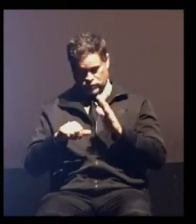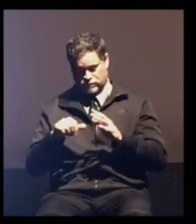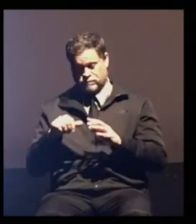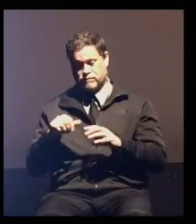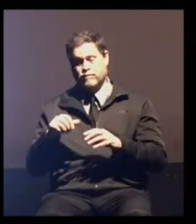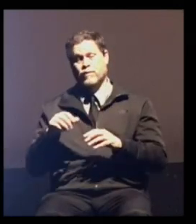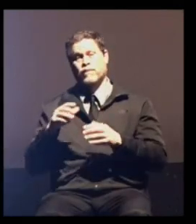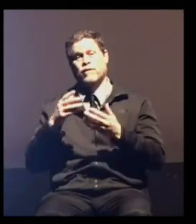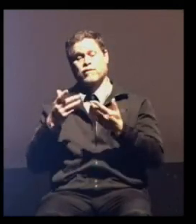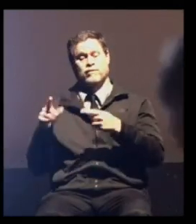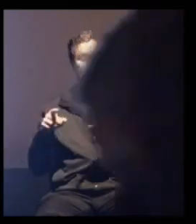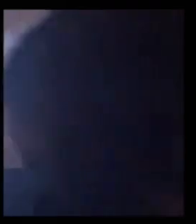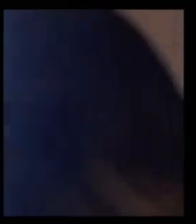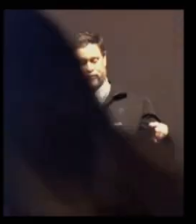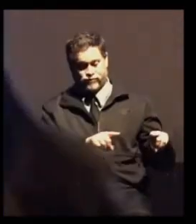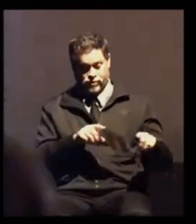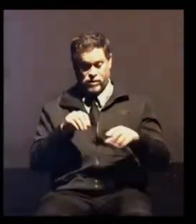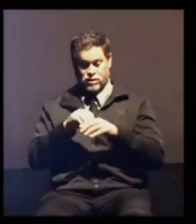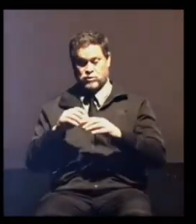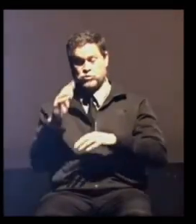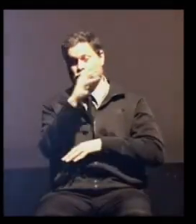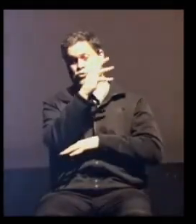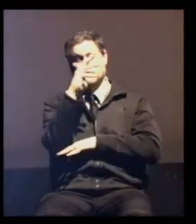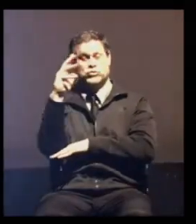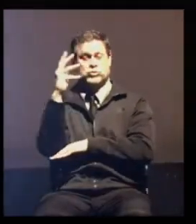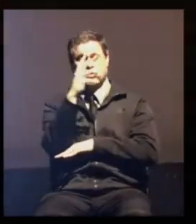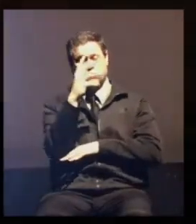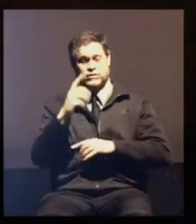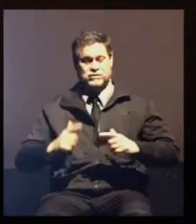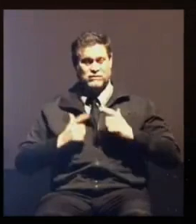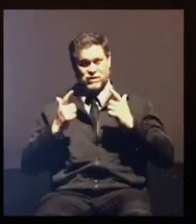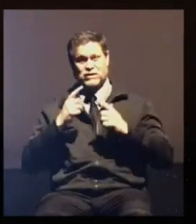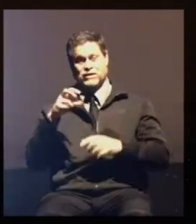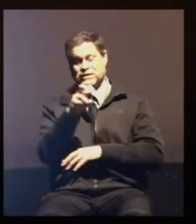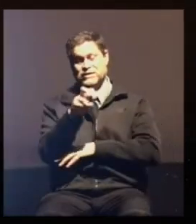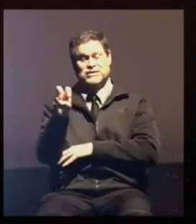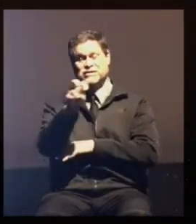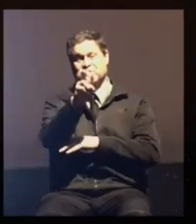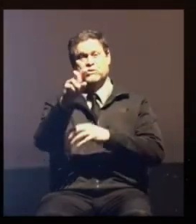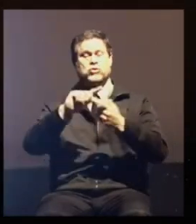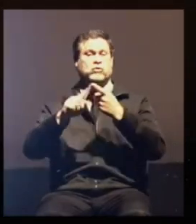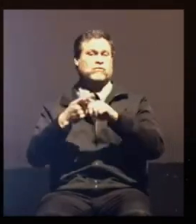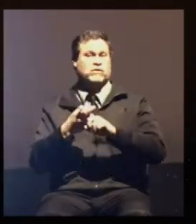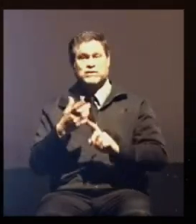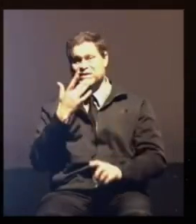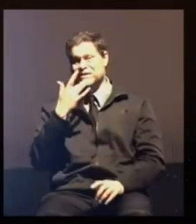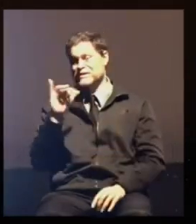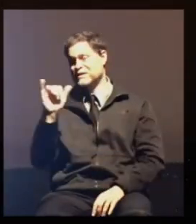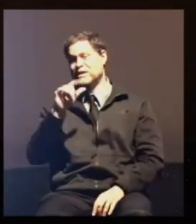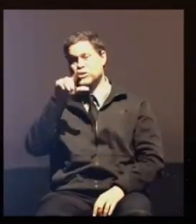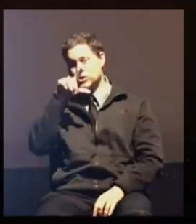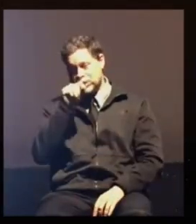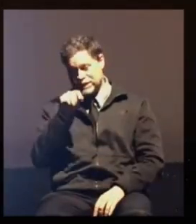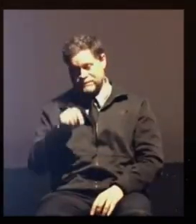Among the practical things we learned about the jungle survival was that snakes are your friends. They taste like chicken.